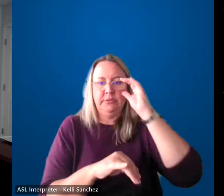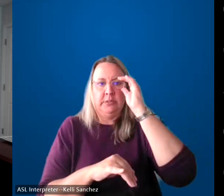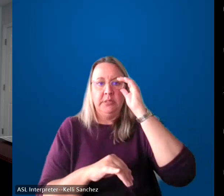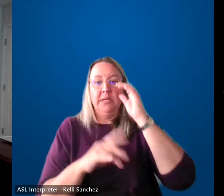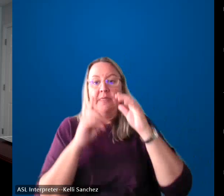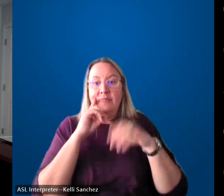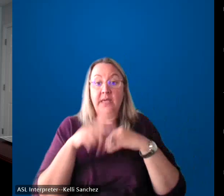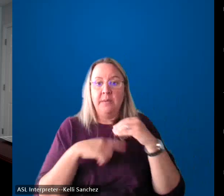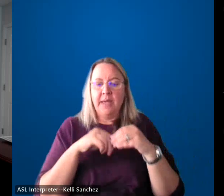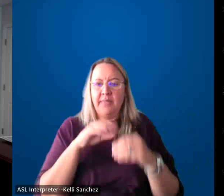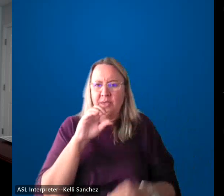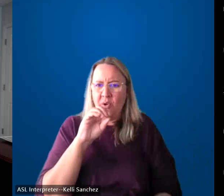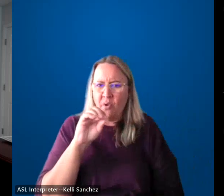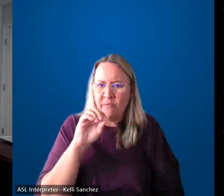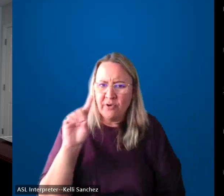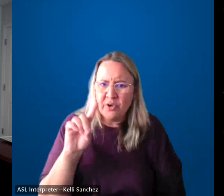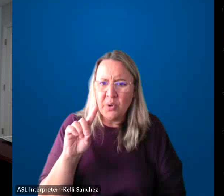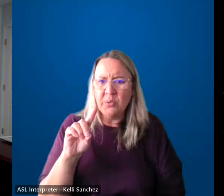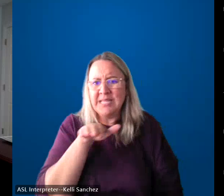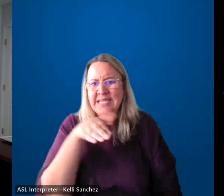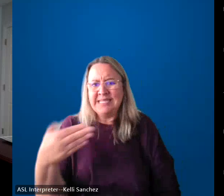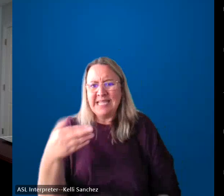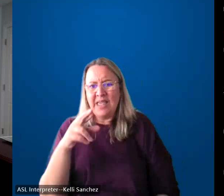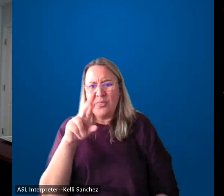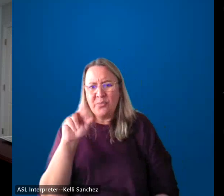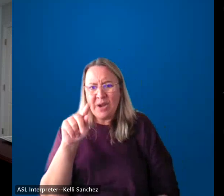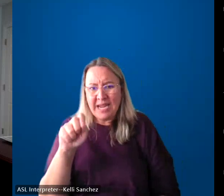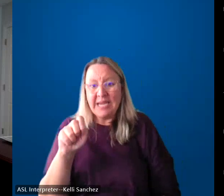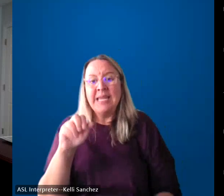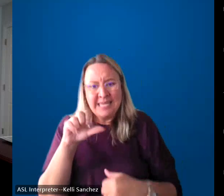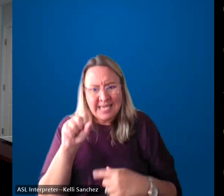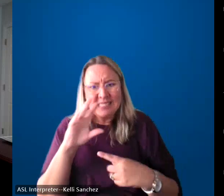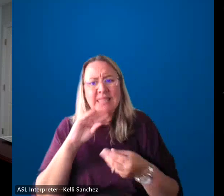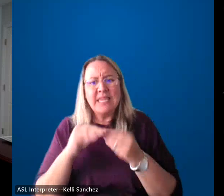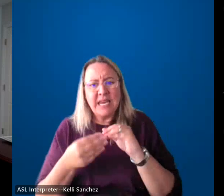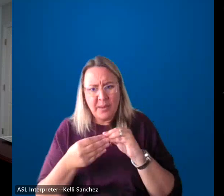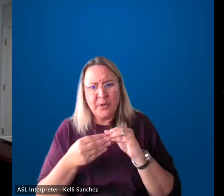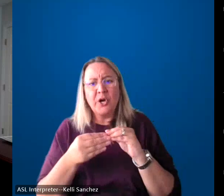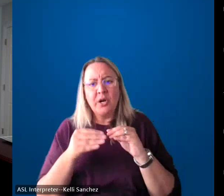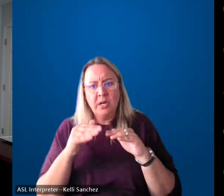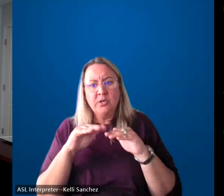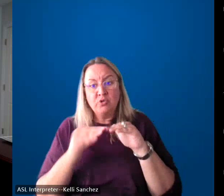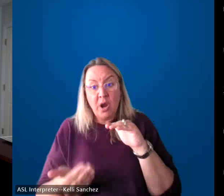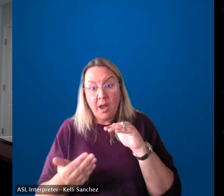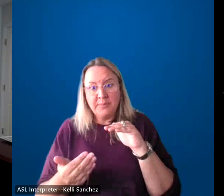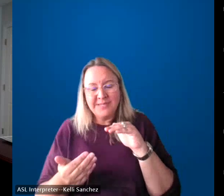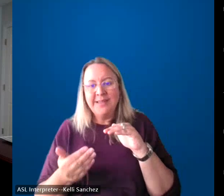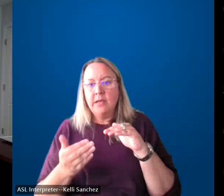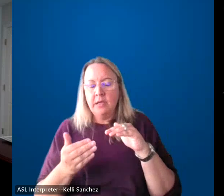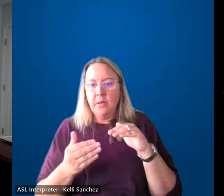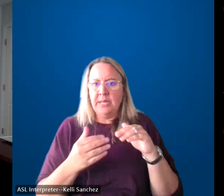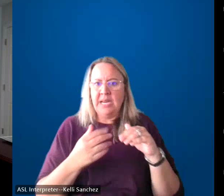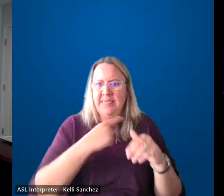the overdose death rates for the state, while we did see that drop, in the Black communities, it went up. And why is